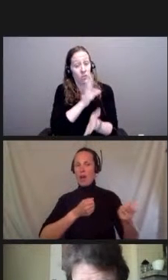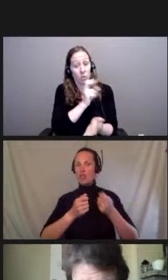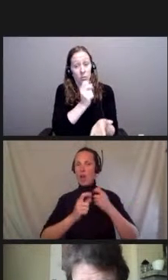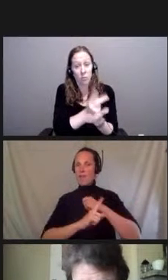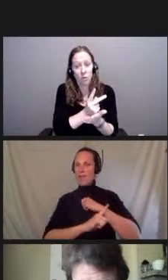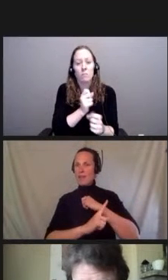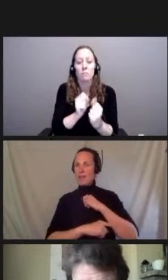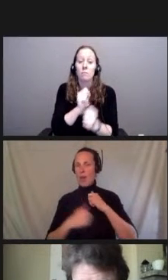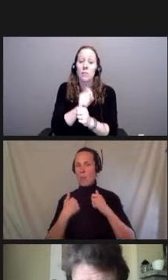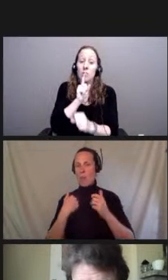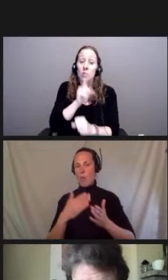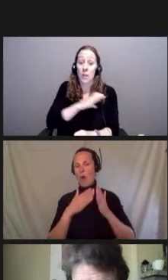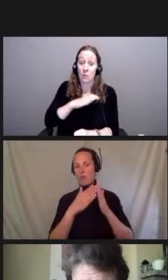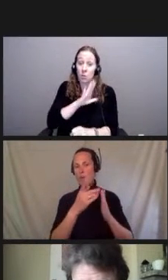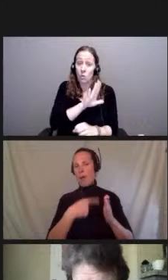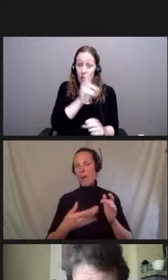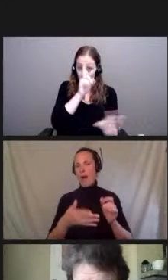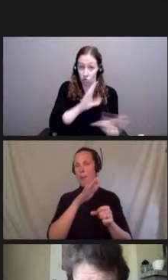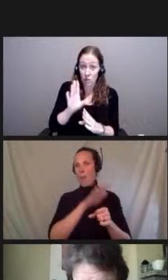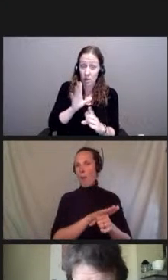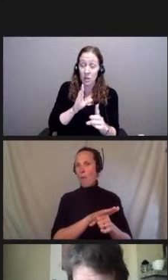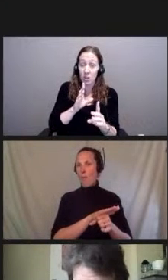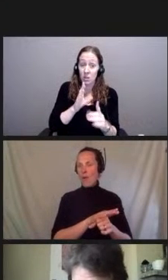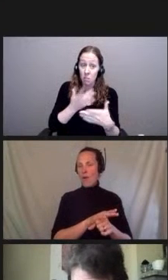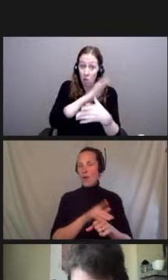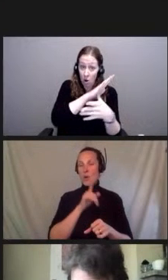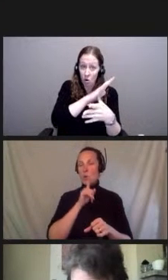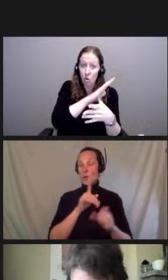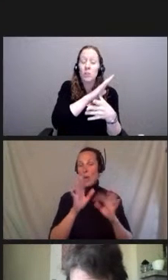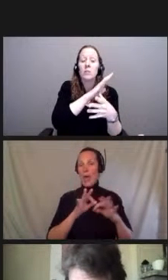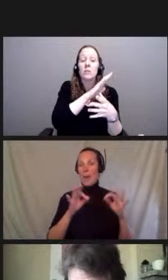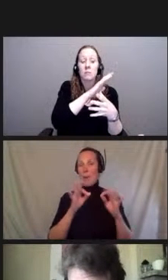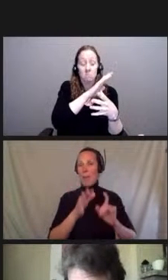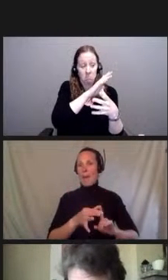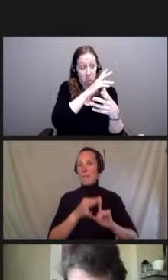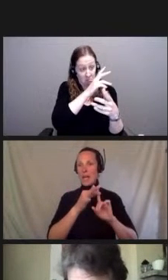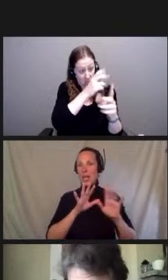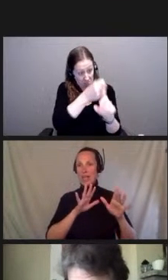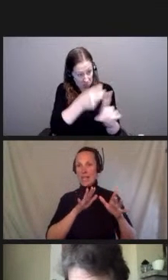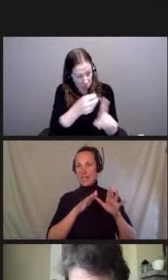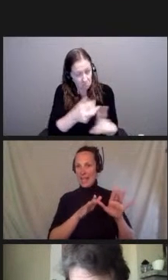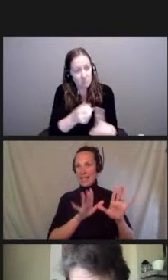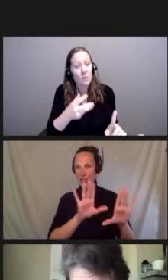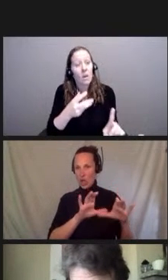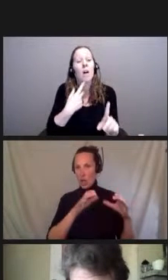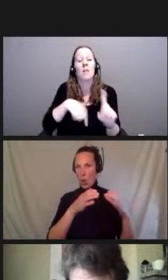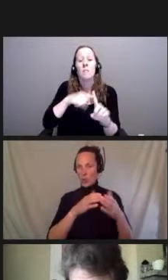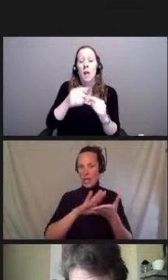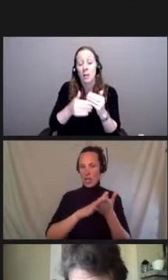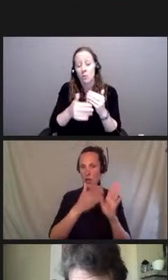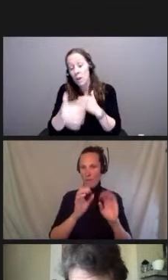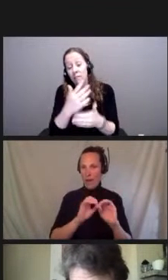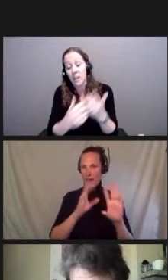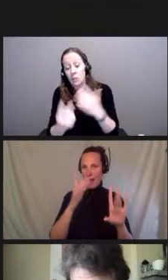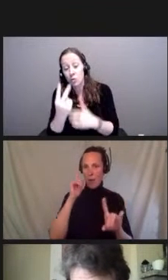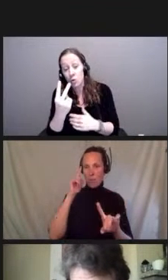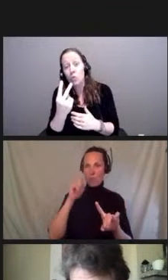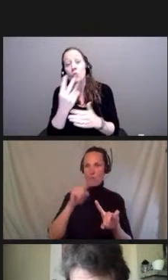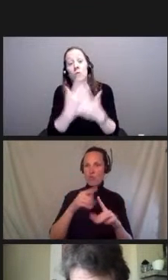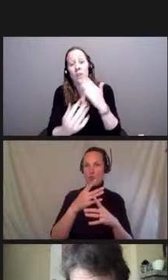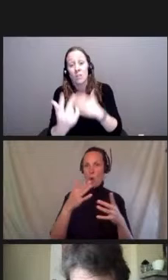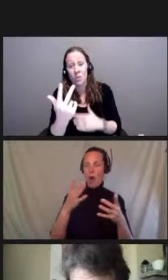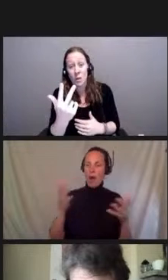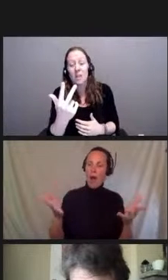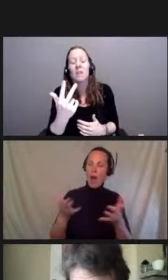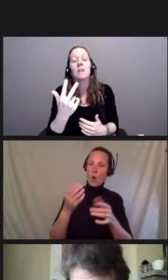council strategic priorities are defined to help guide the work that's going to follow in the rest of phase 2 and also into phase 3. So